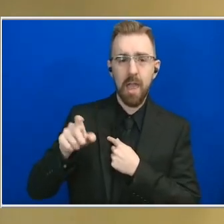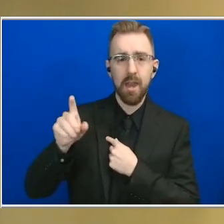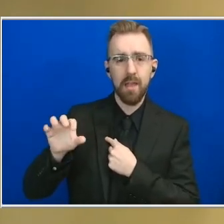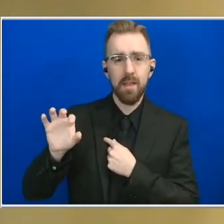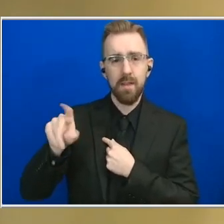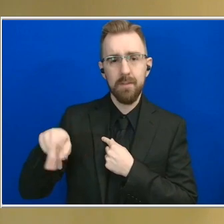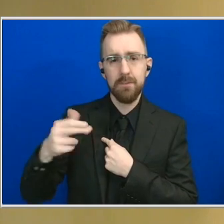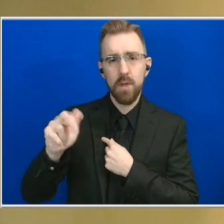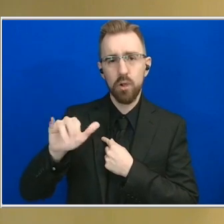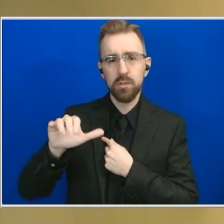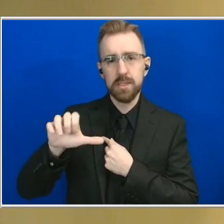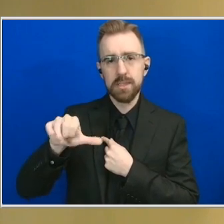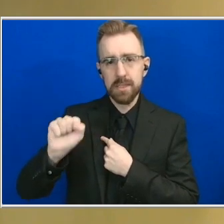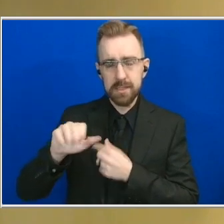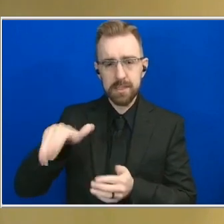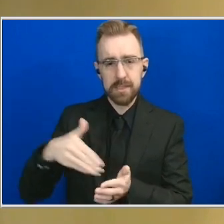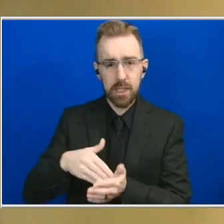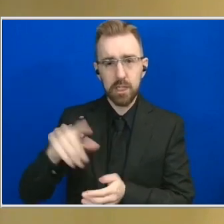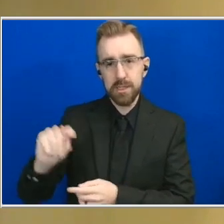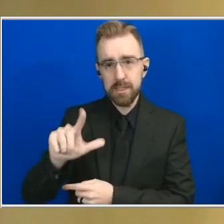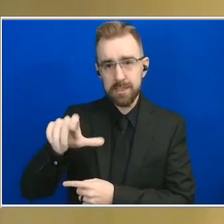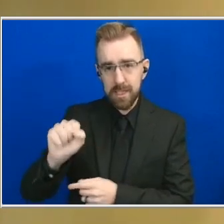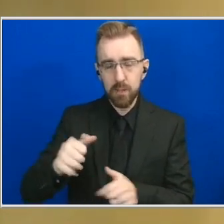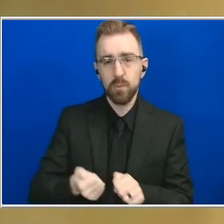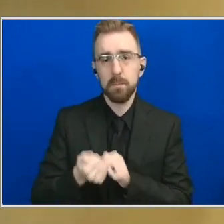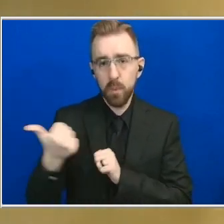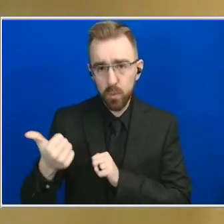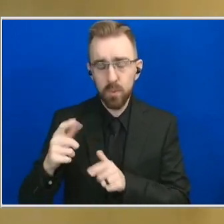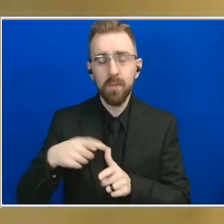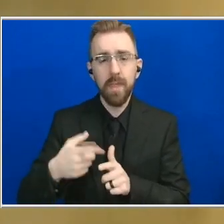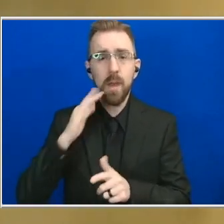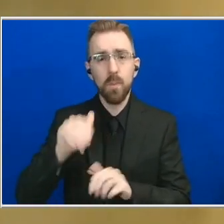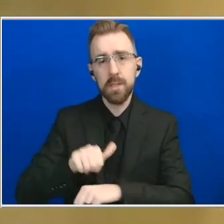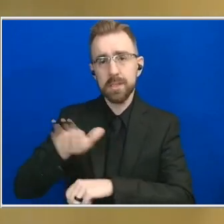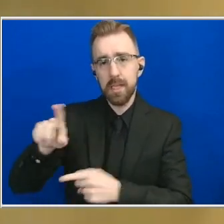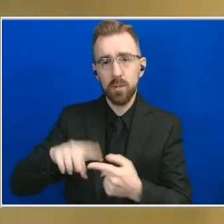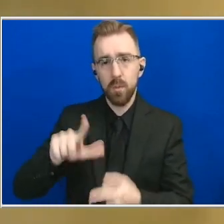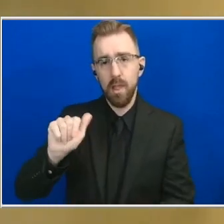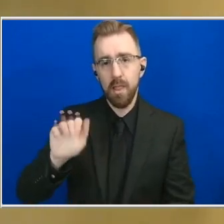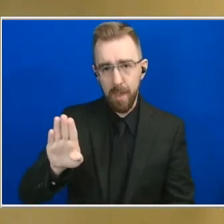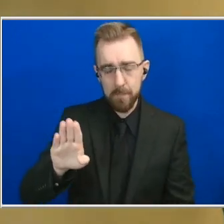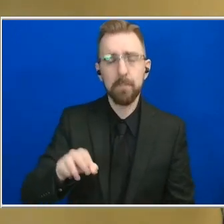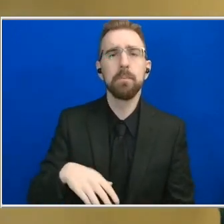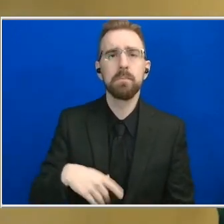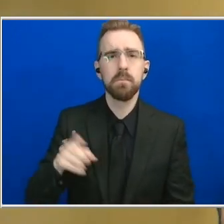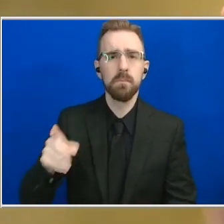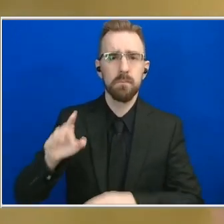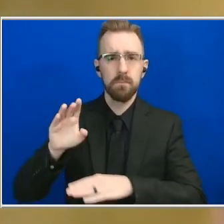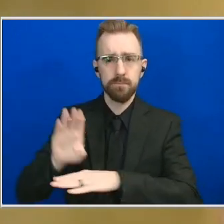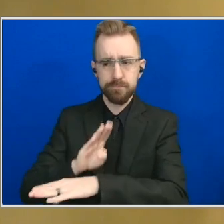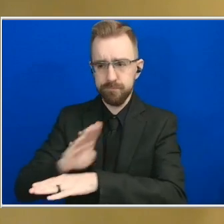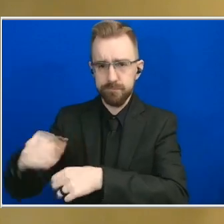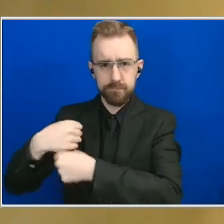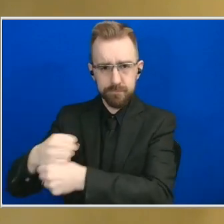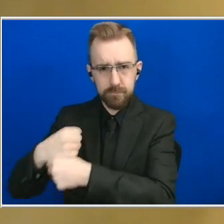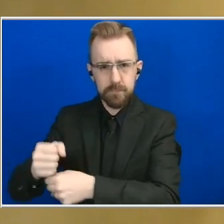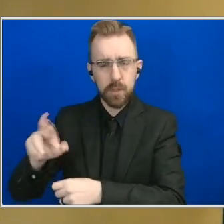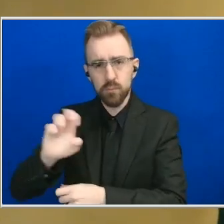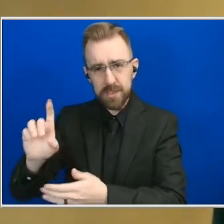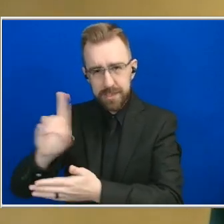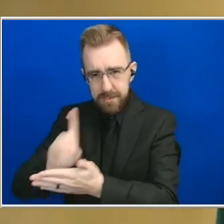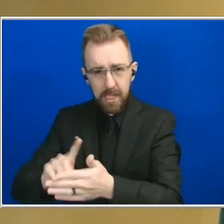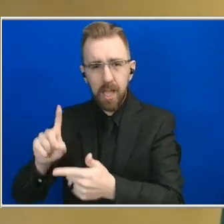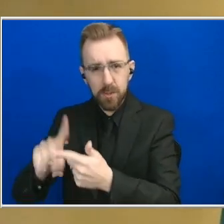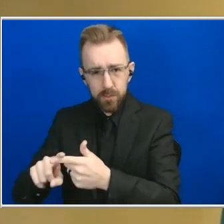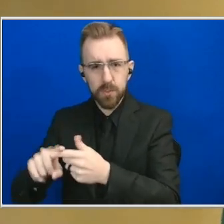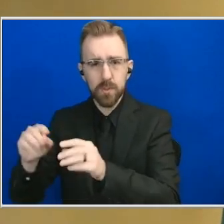to have their T cells removed. Those T cells then get sent off to a lab and then commercially manufactured and get re-engineered to fight the cancer,